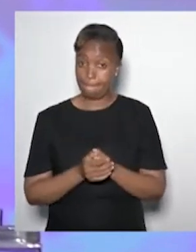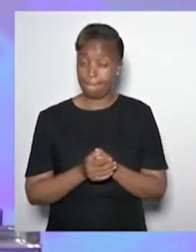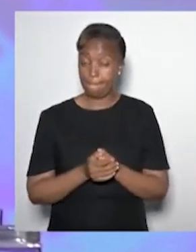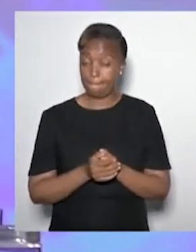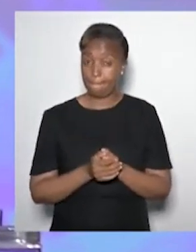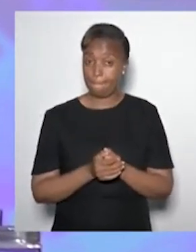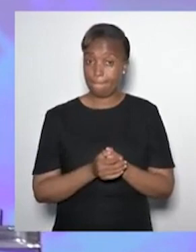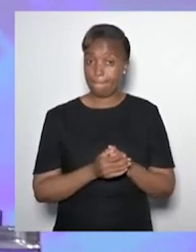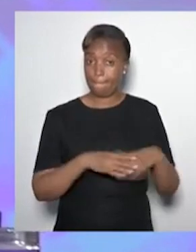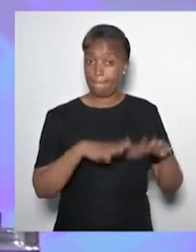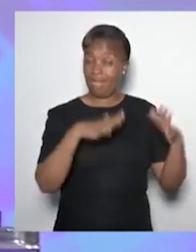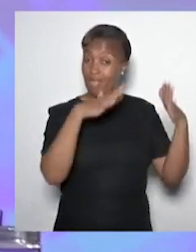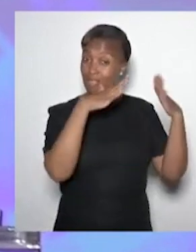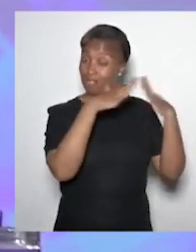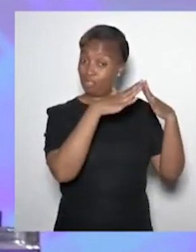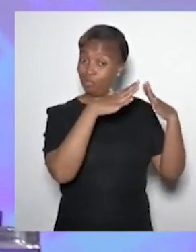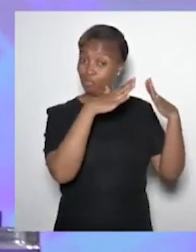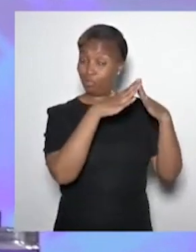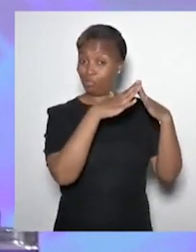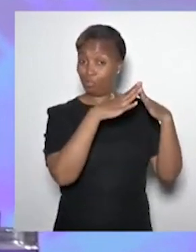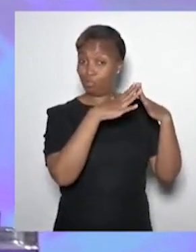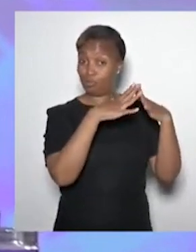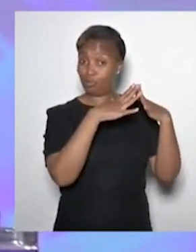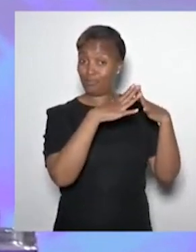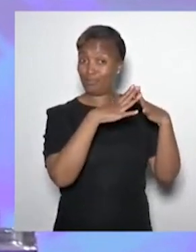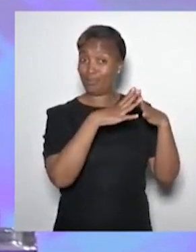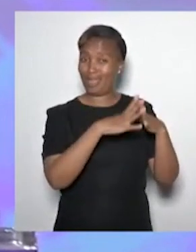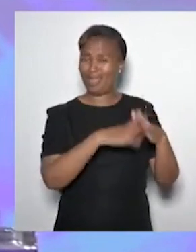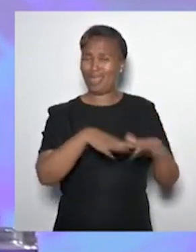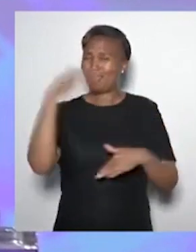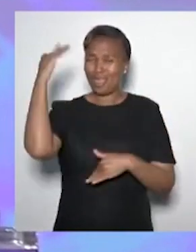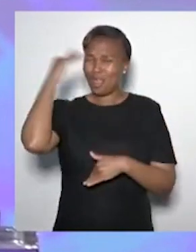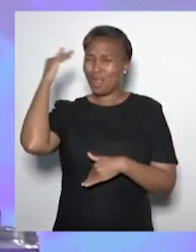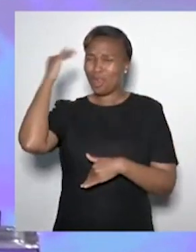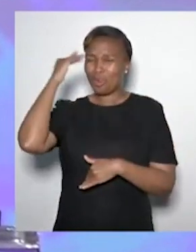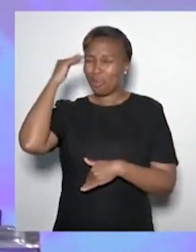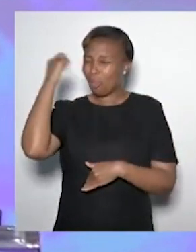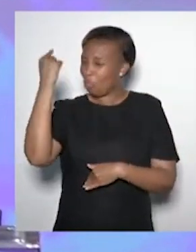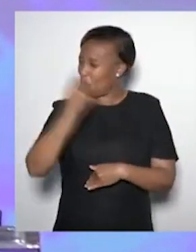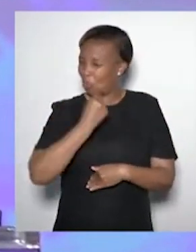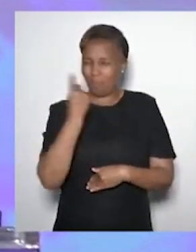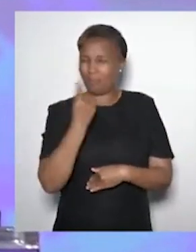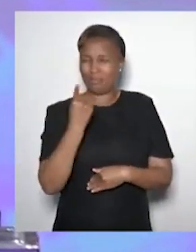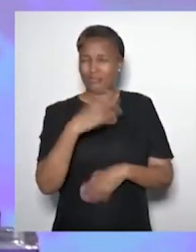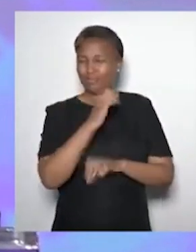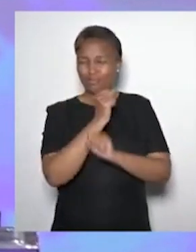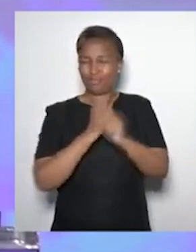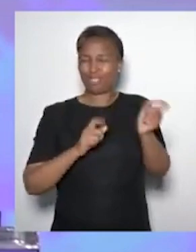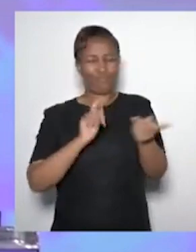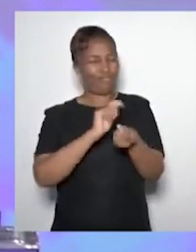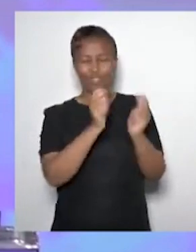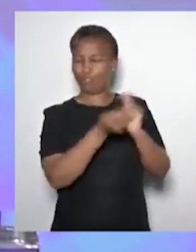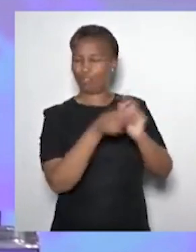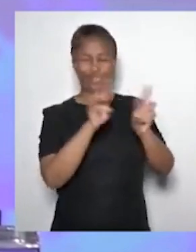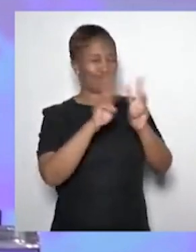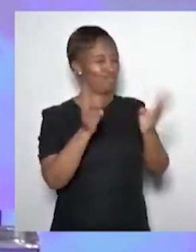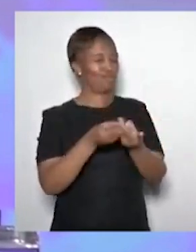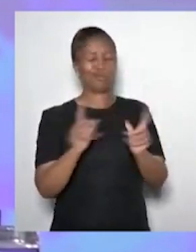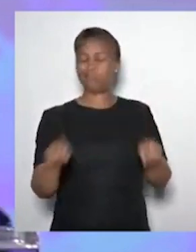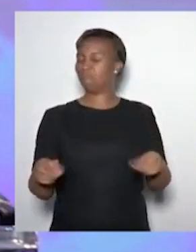the church know who she is, she will never transform the world.